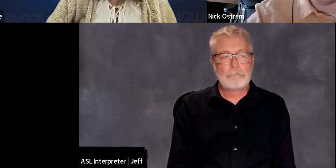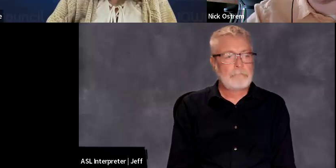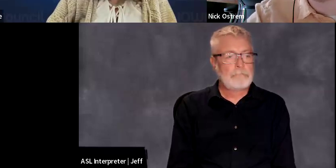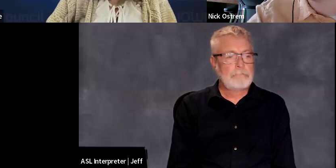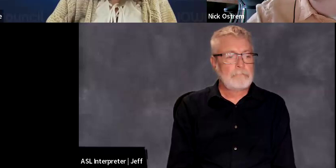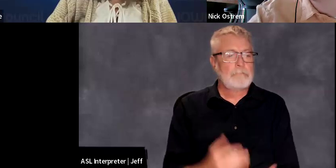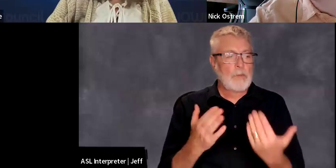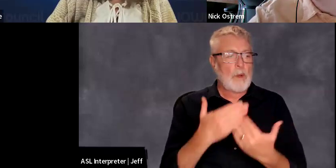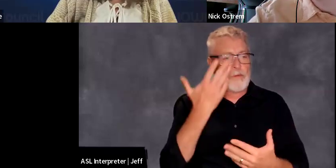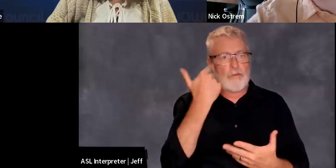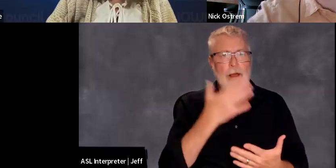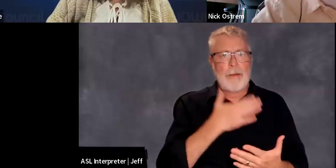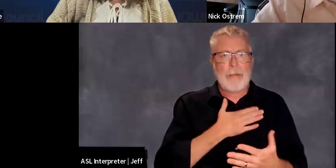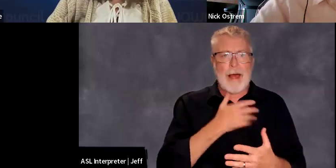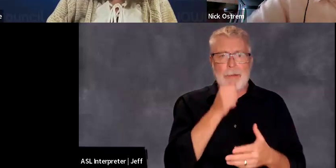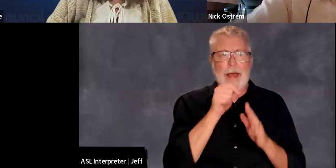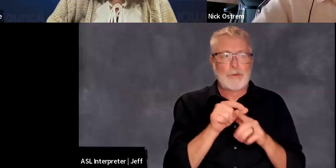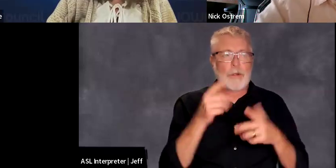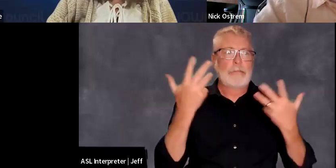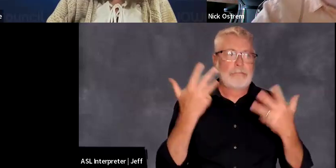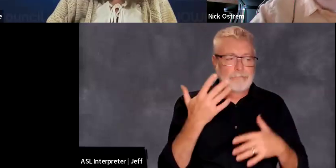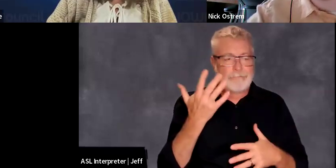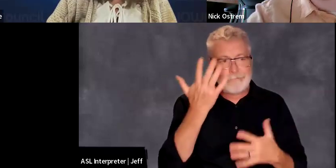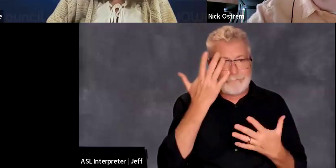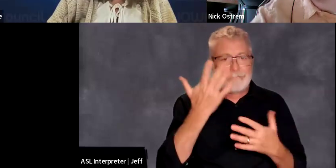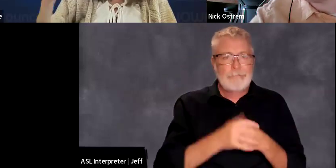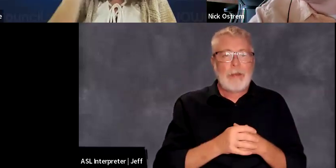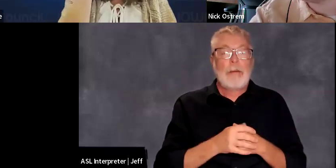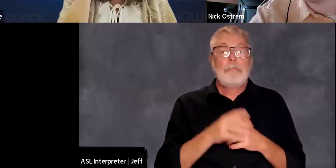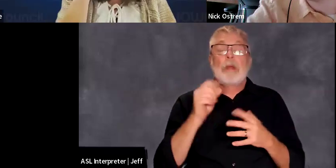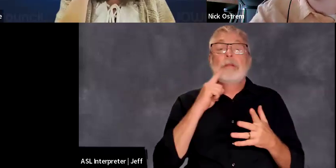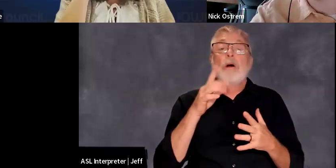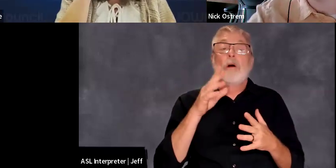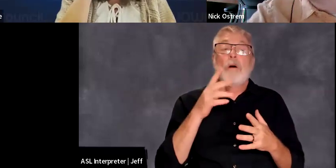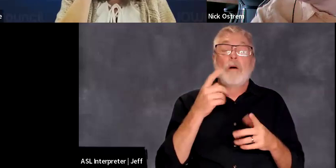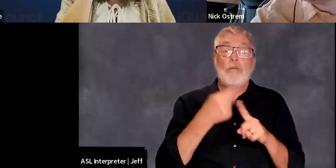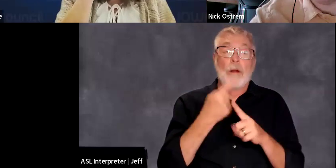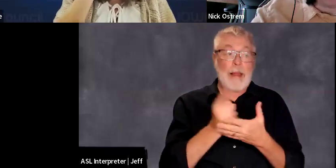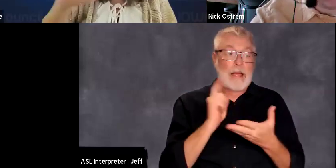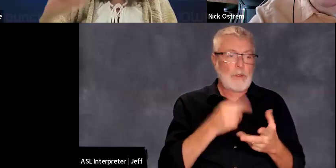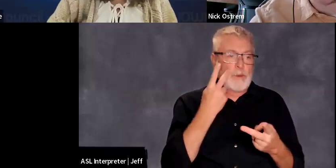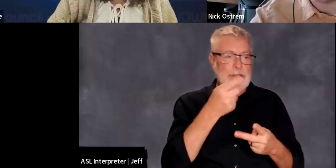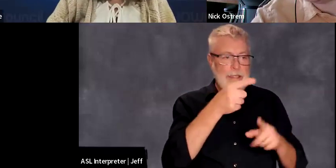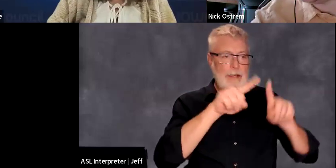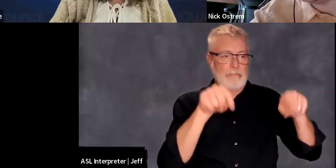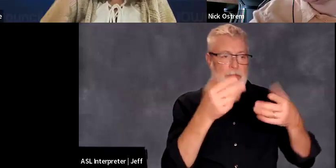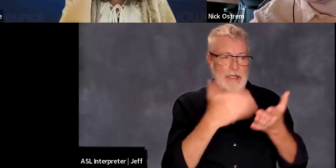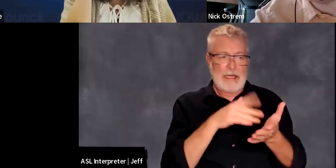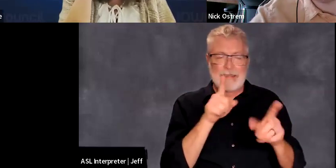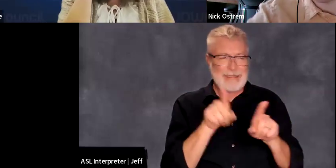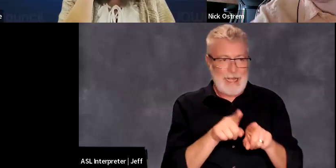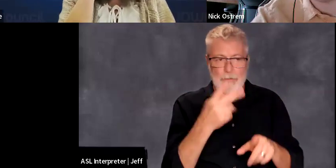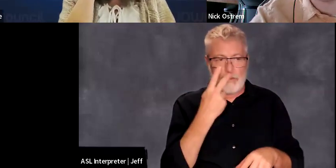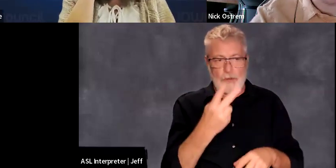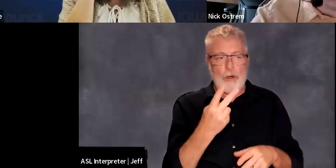almost forgot my password. All right. And so if you were returning from last week, this is what you'll see when you log back in. It's the same thing that you